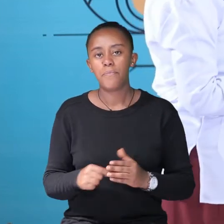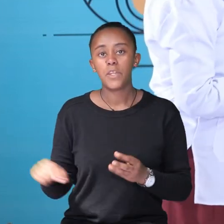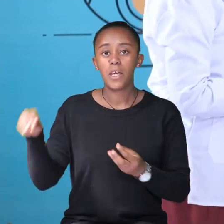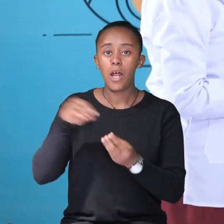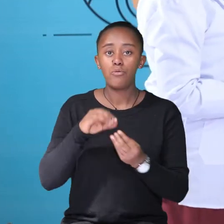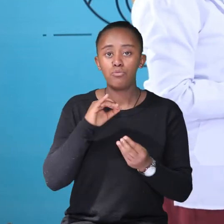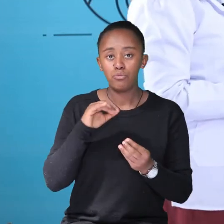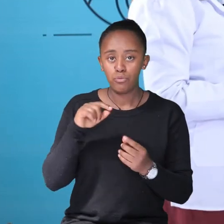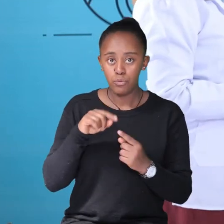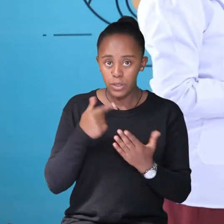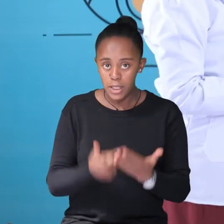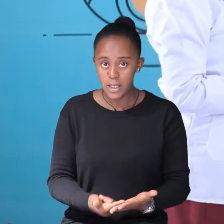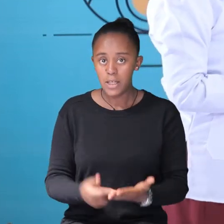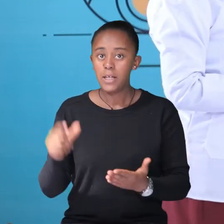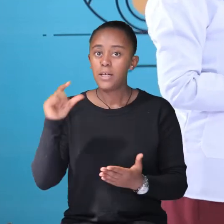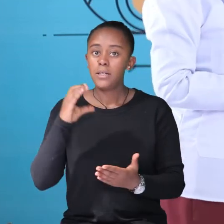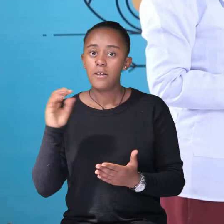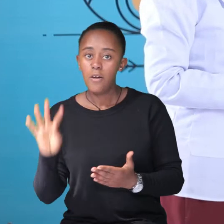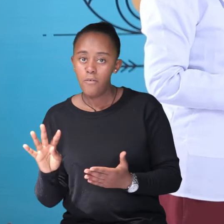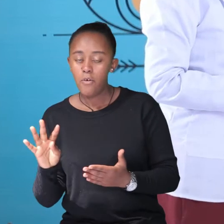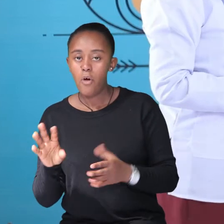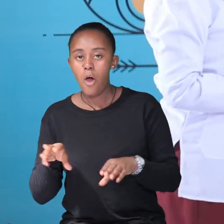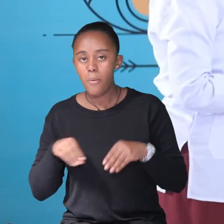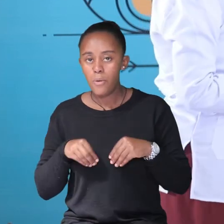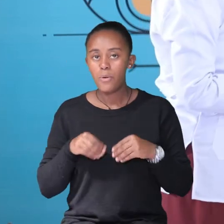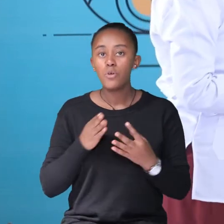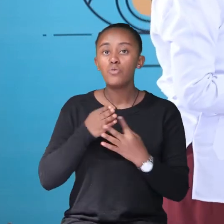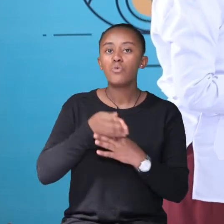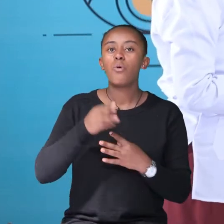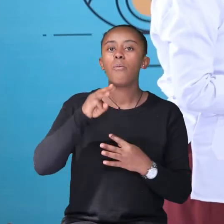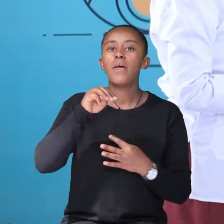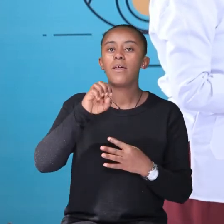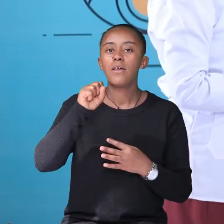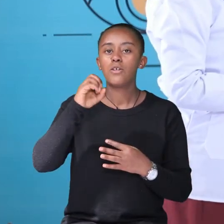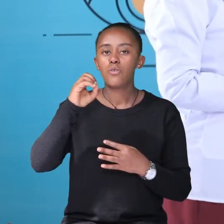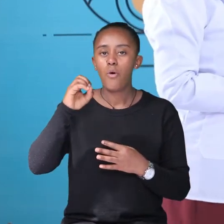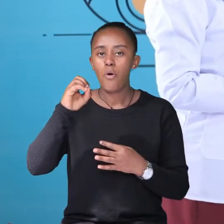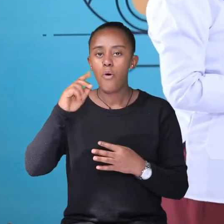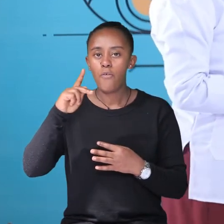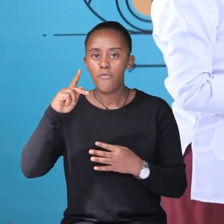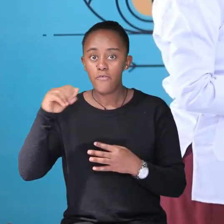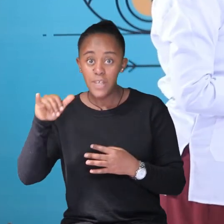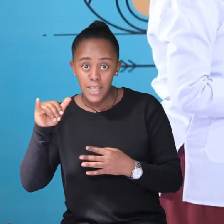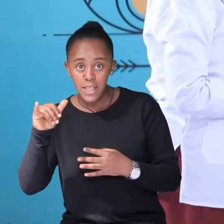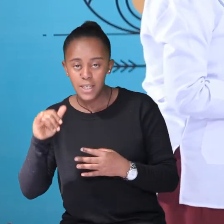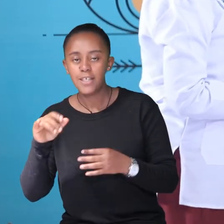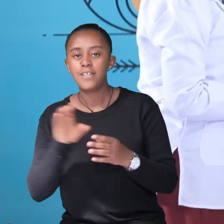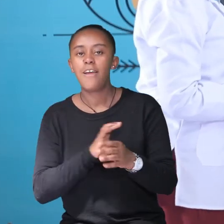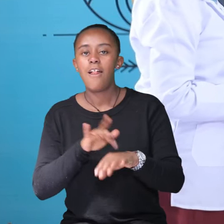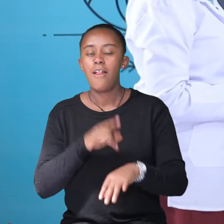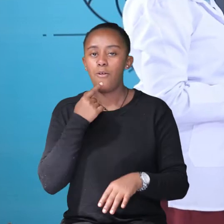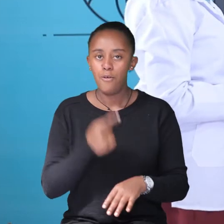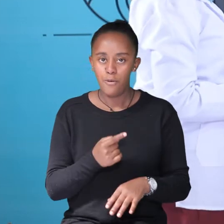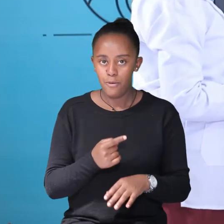this, C4 plants absorb carbon dioxide through mesophyll cells. They absorb atmospheric